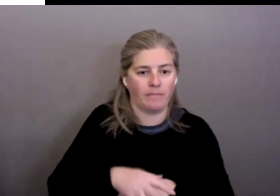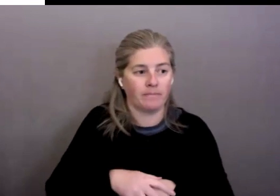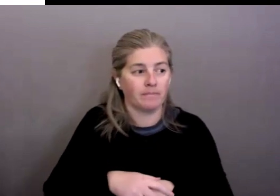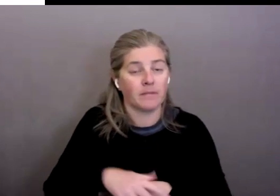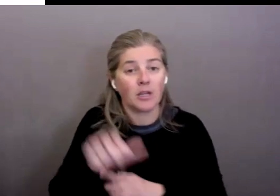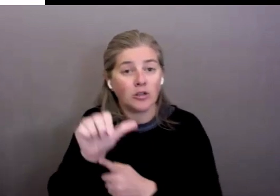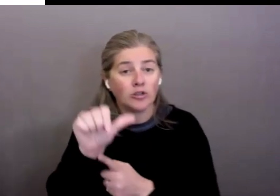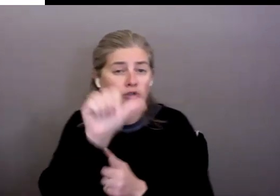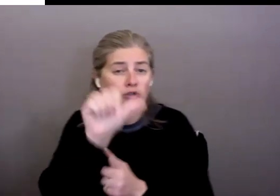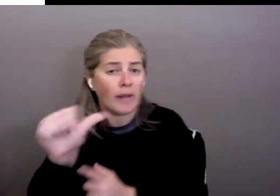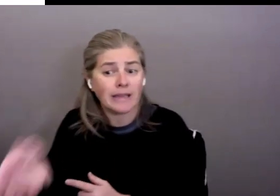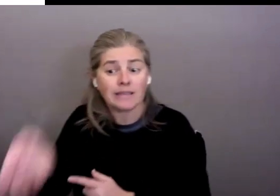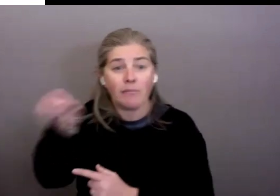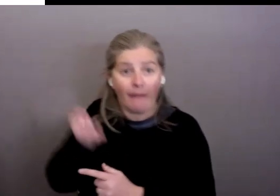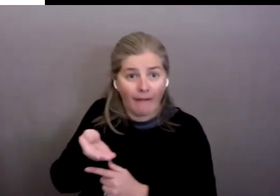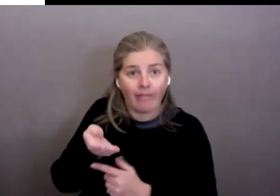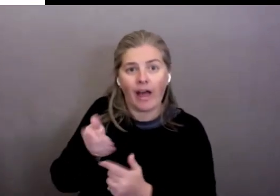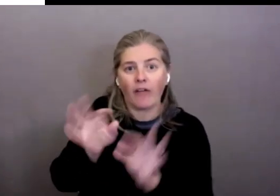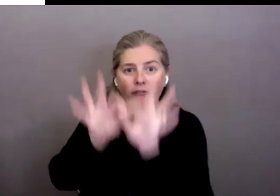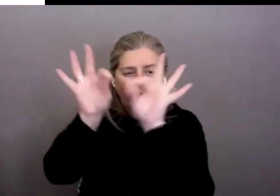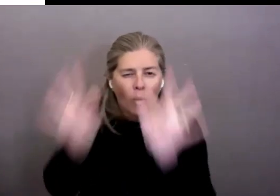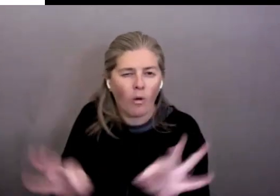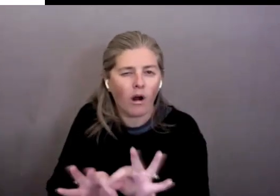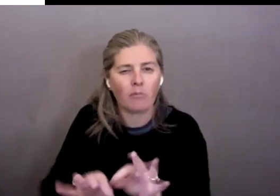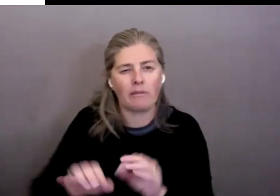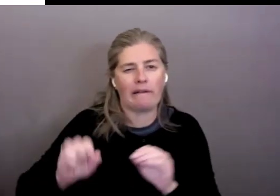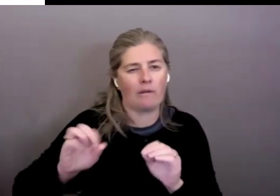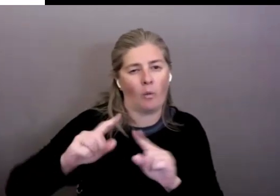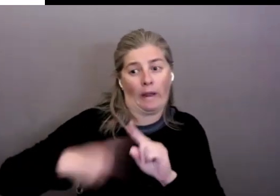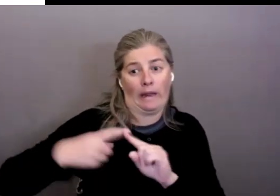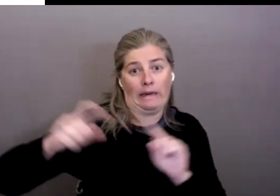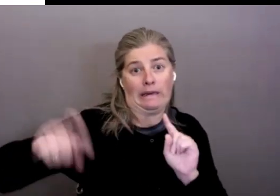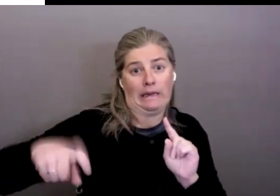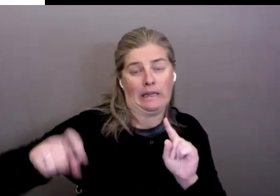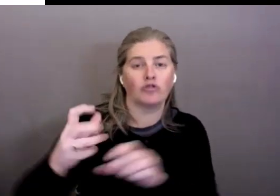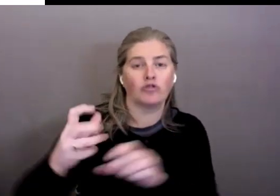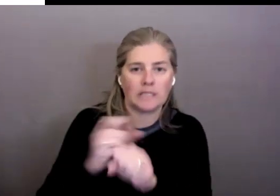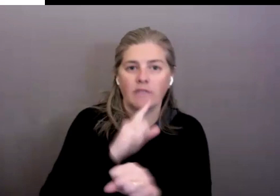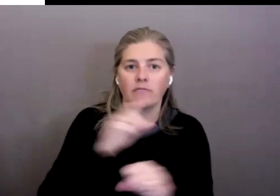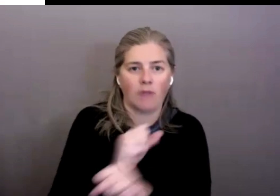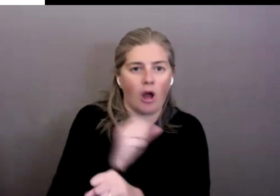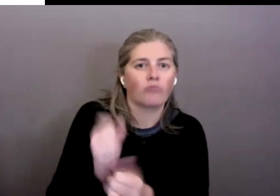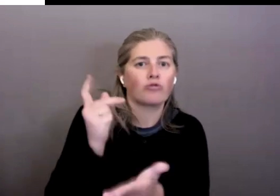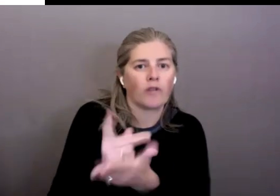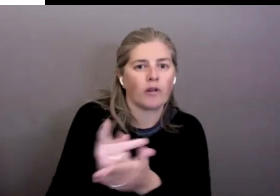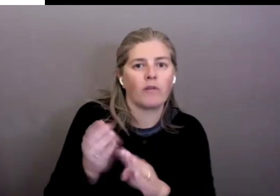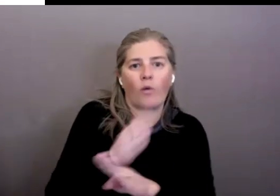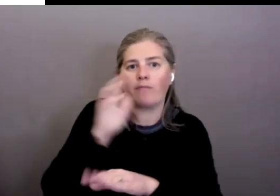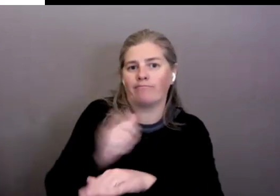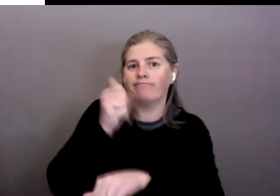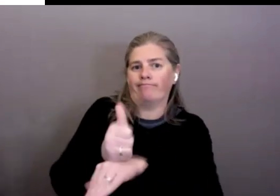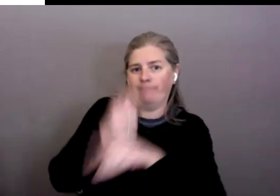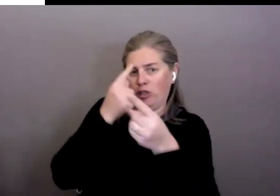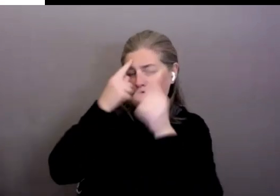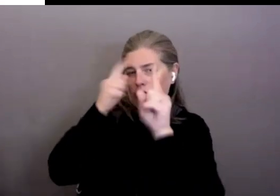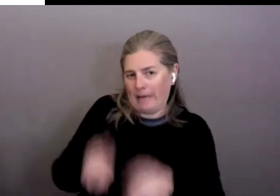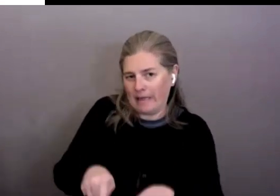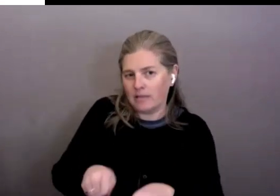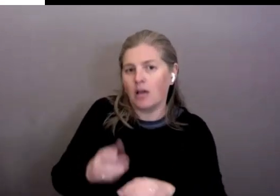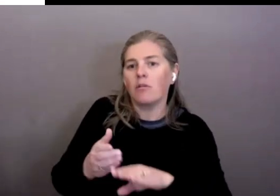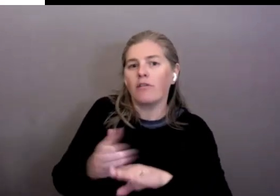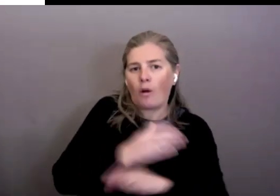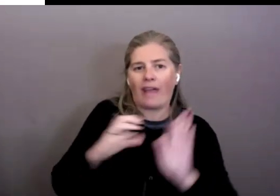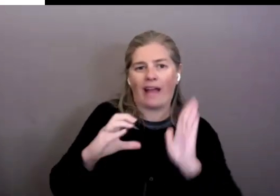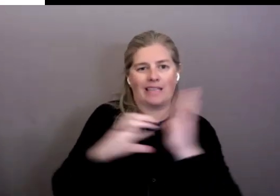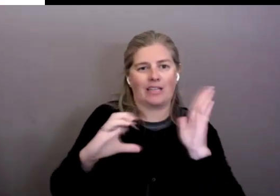AAAs may submit the prior approval form whenever necessary to receive approval prior to establishing an agreement subject to prior approval under Section